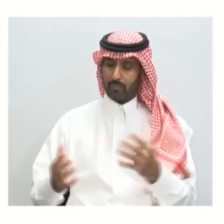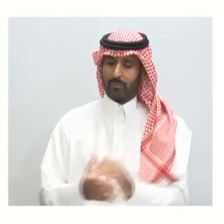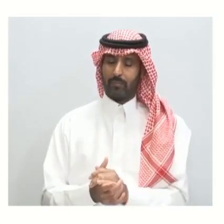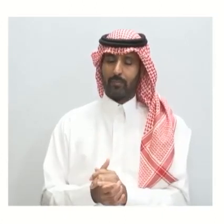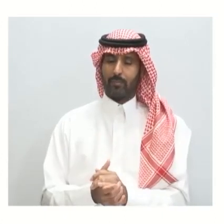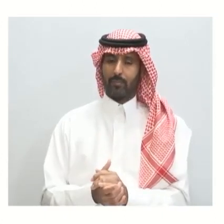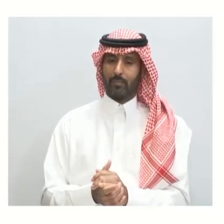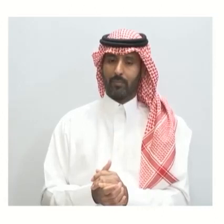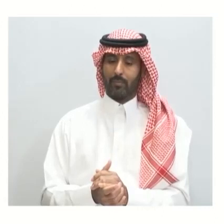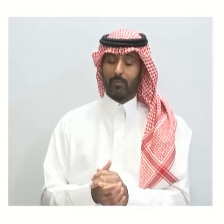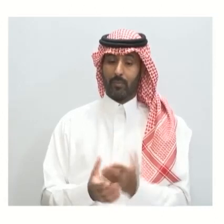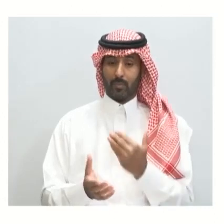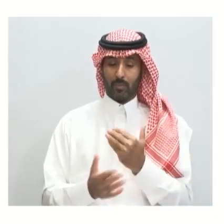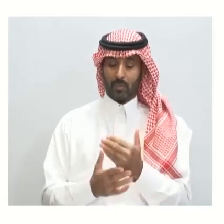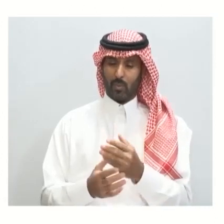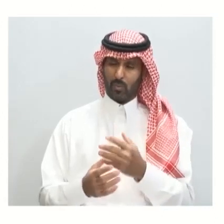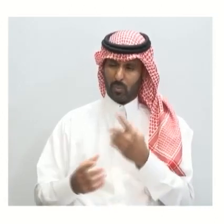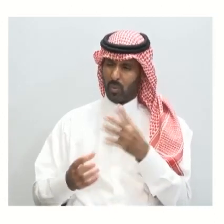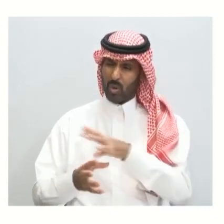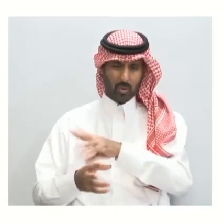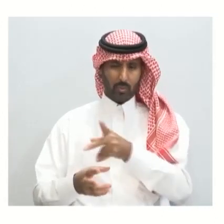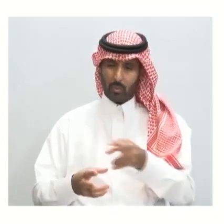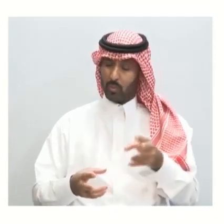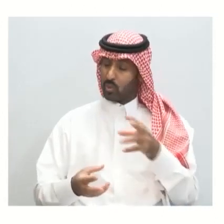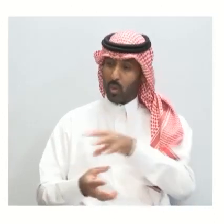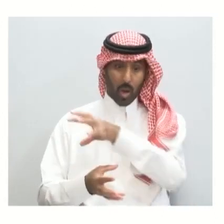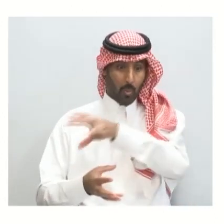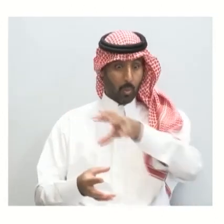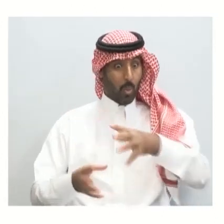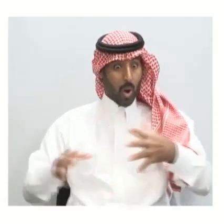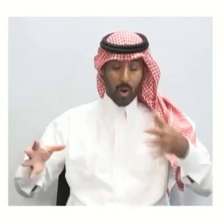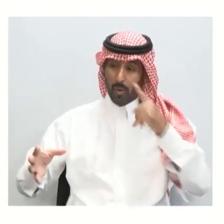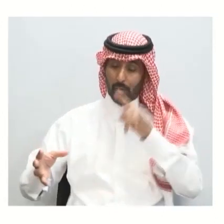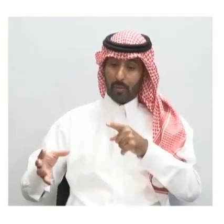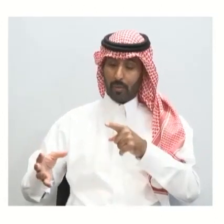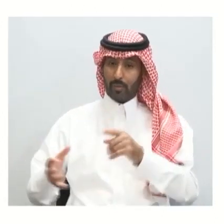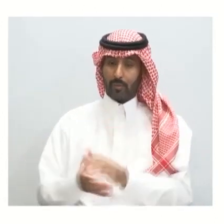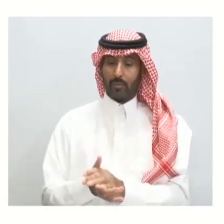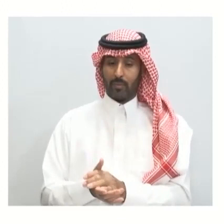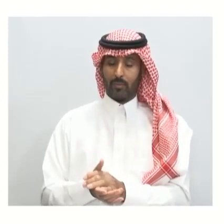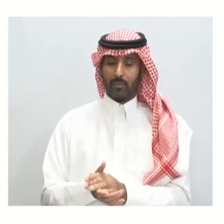There's a quite or really massive selection. So we have here, there's a quite.